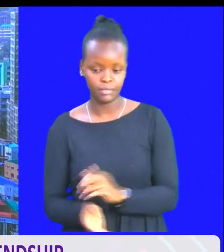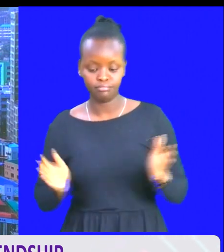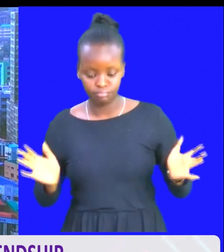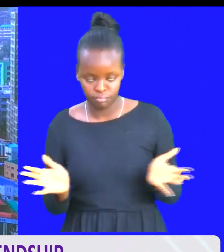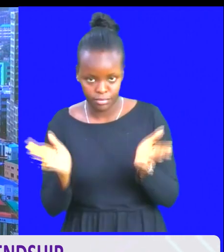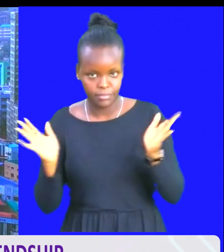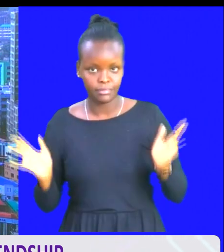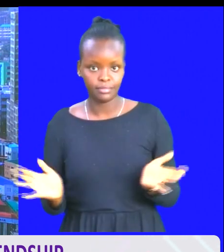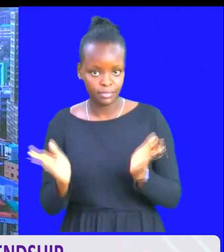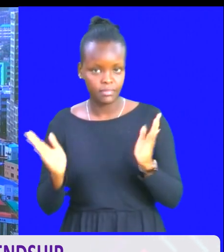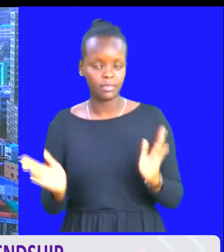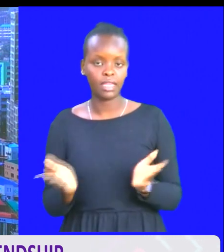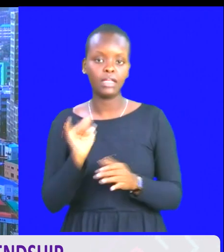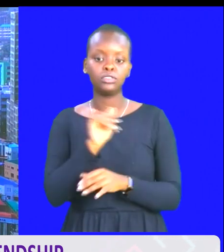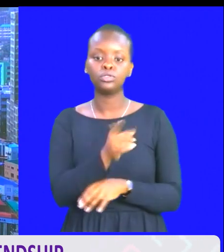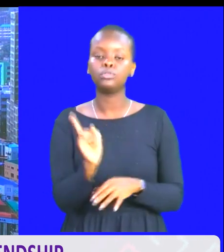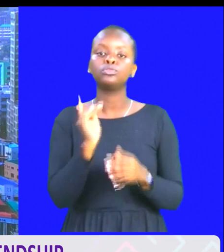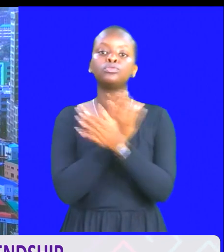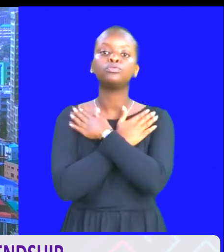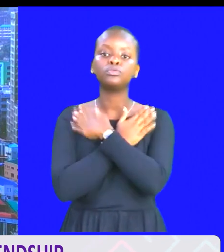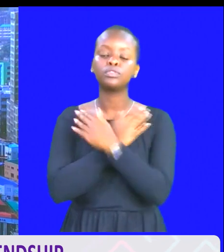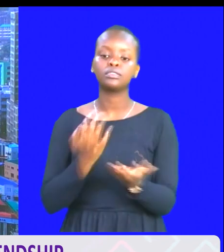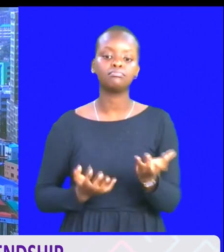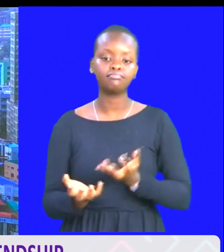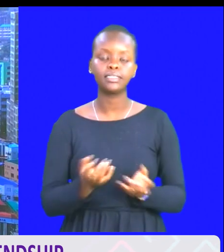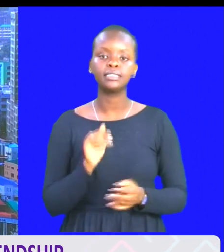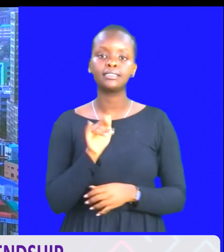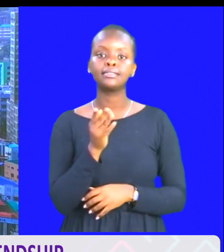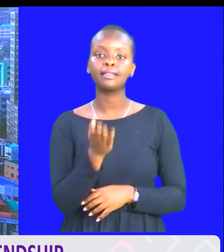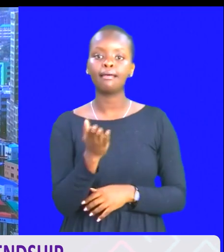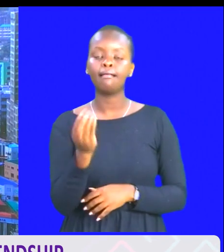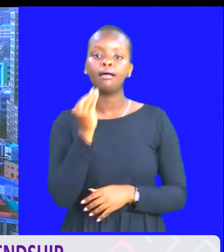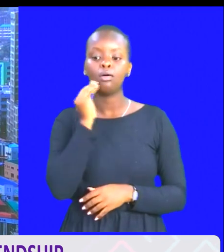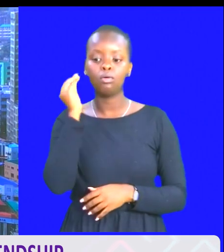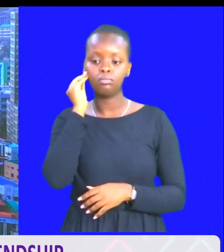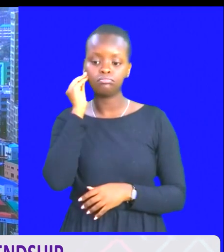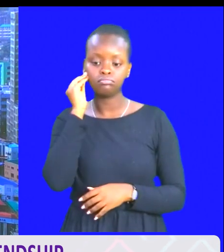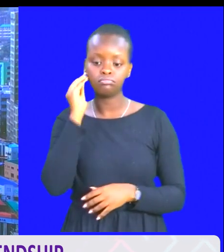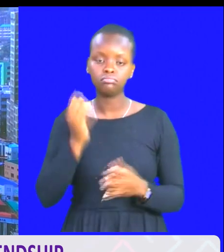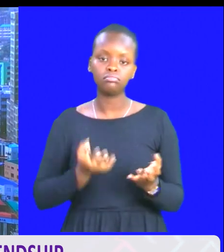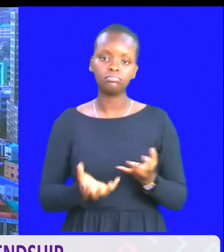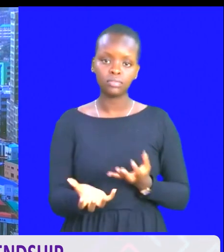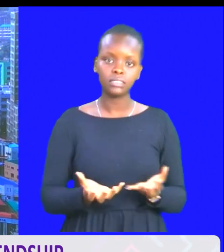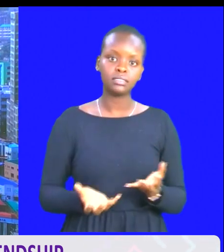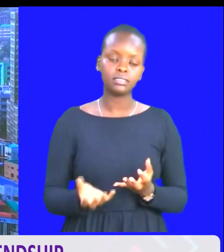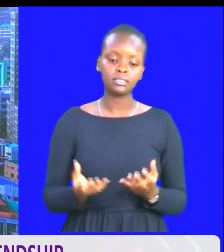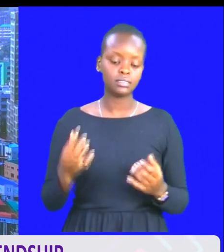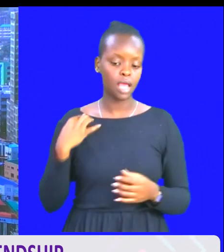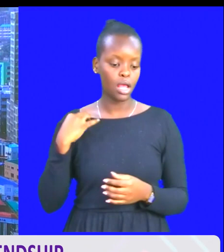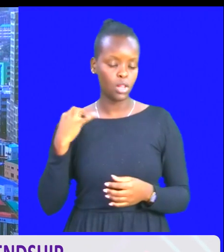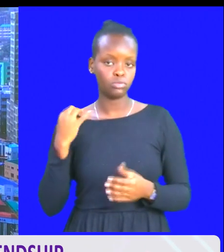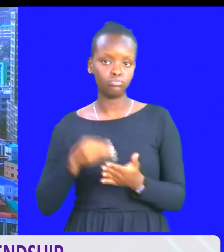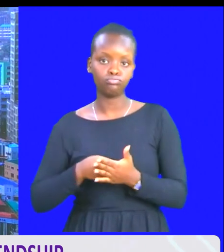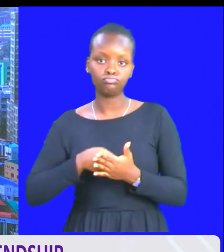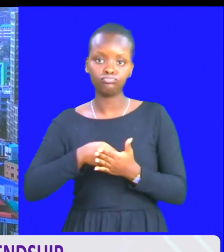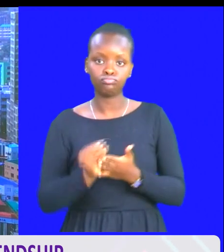whatever you're doing. Ile hustle yako pale mtaani, umeona jo leo unapiga biz pale, unapiga na biz ya maluku, lakini jo ma customer leo afiki. Eh,